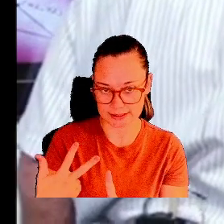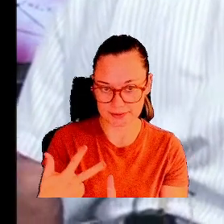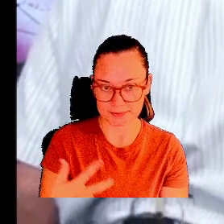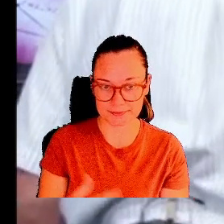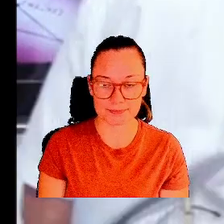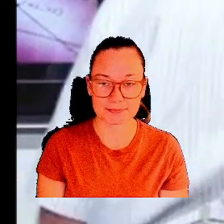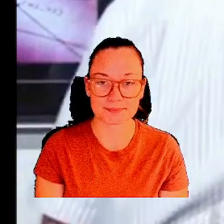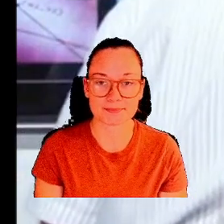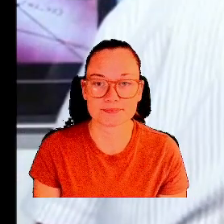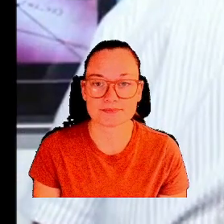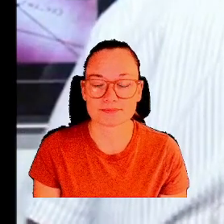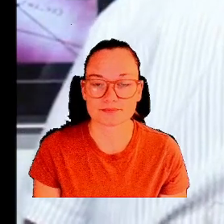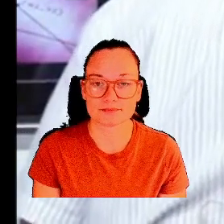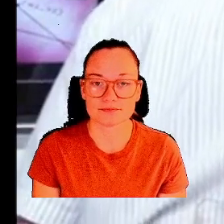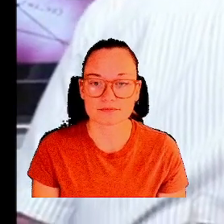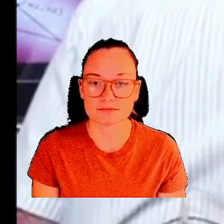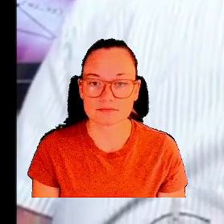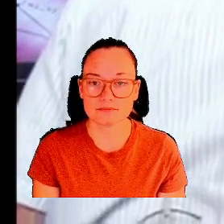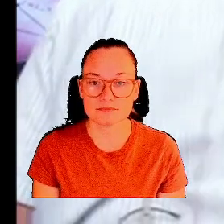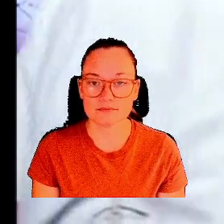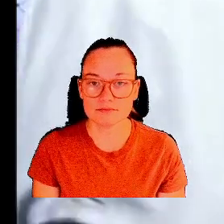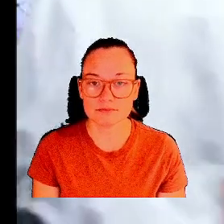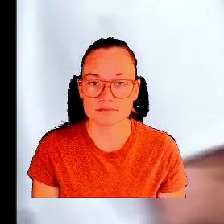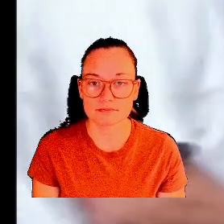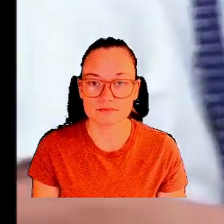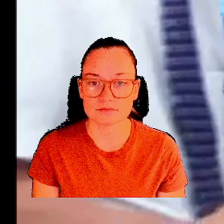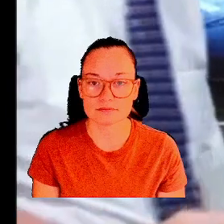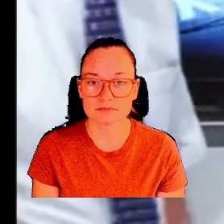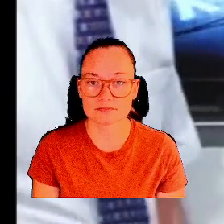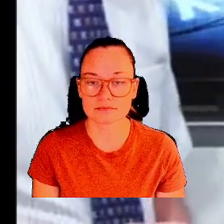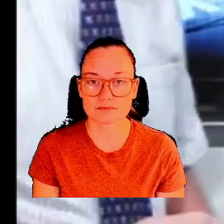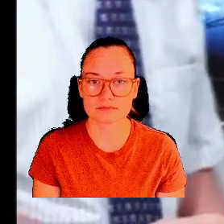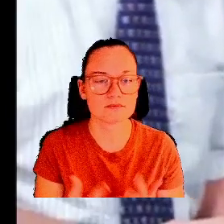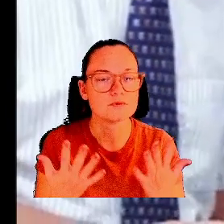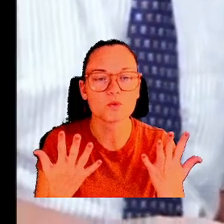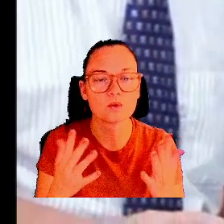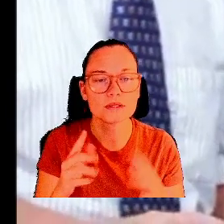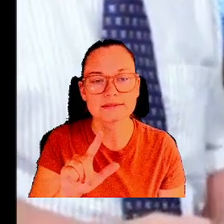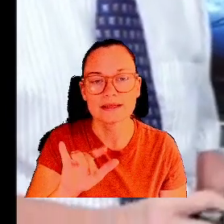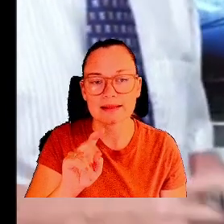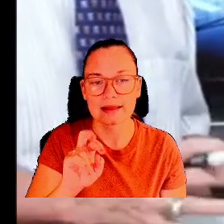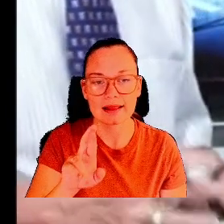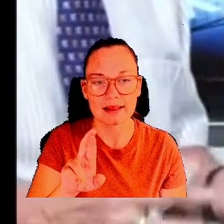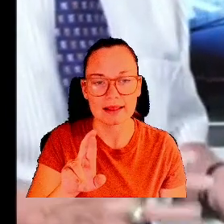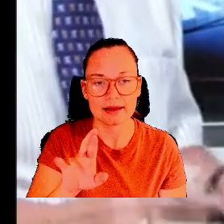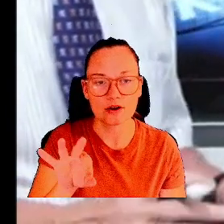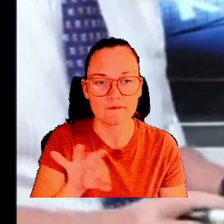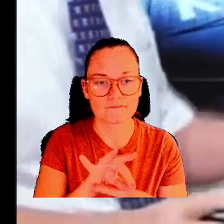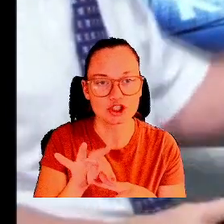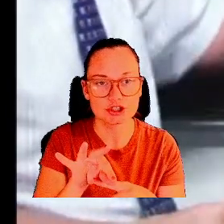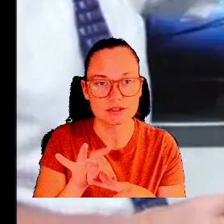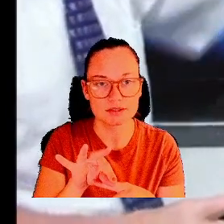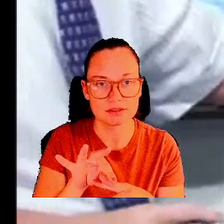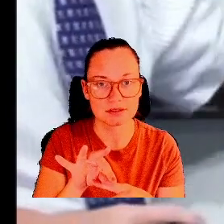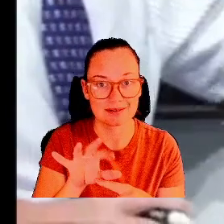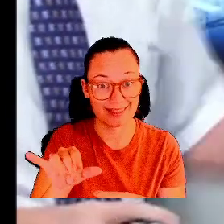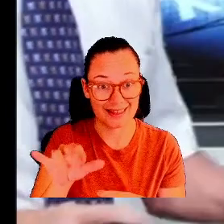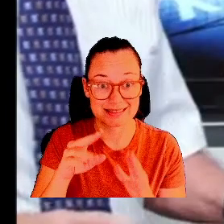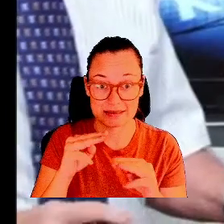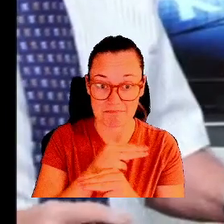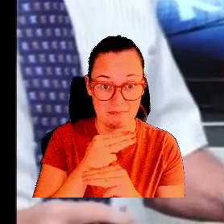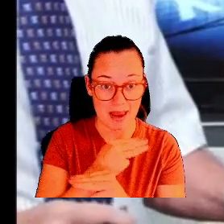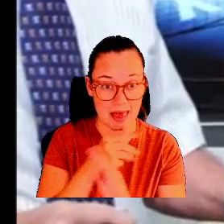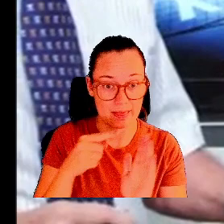if we can come up with a linear function, we would have what we call a mathematical model for